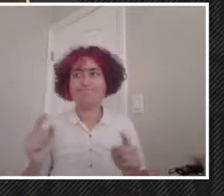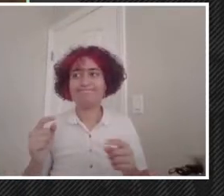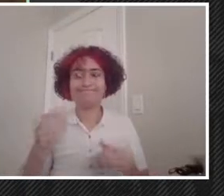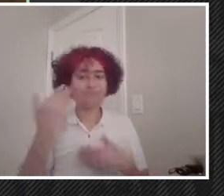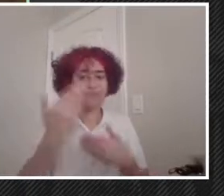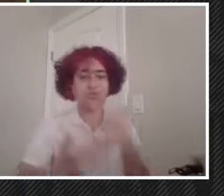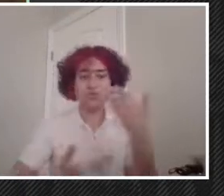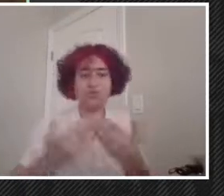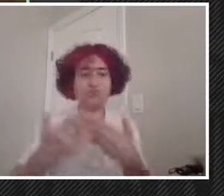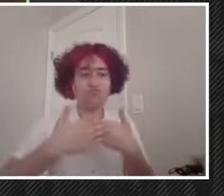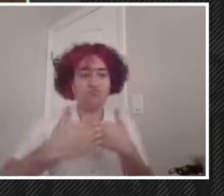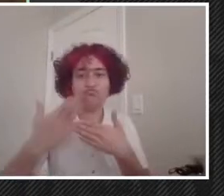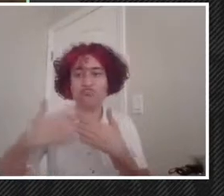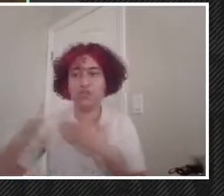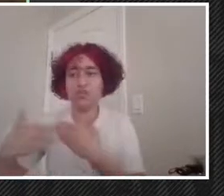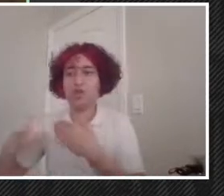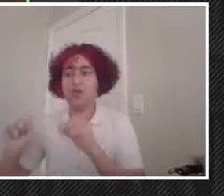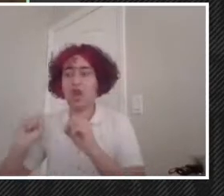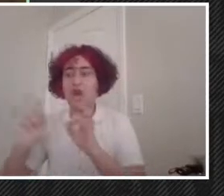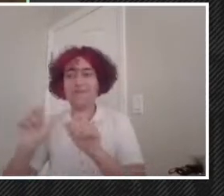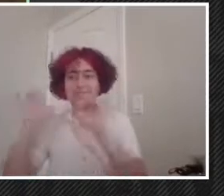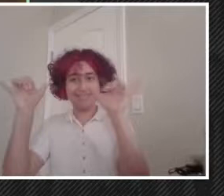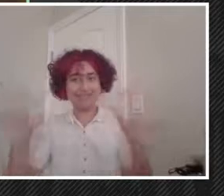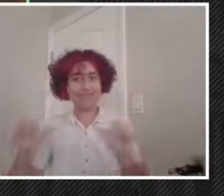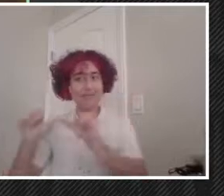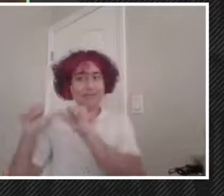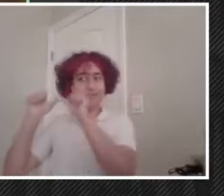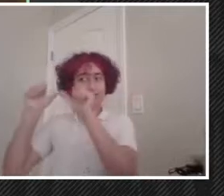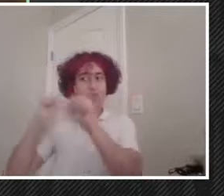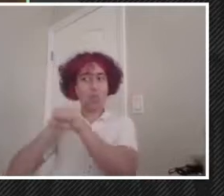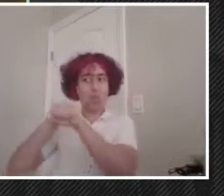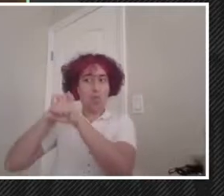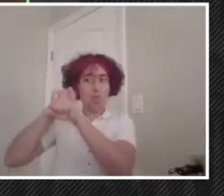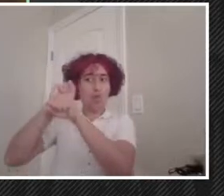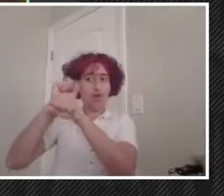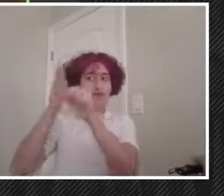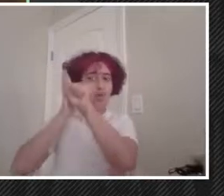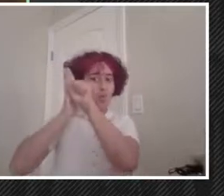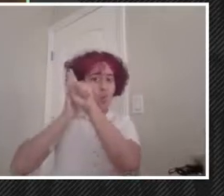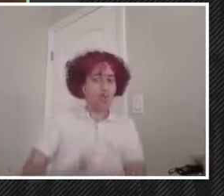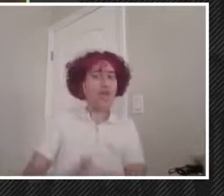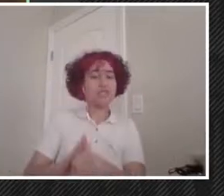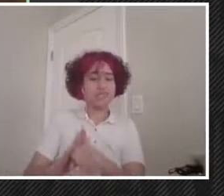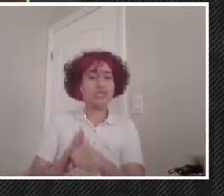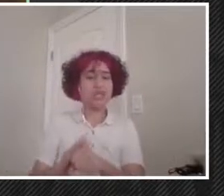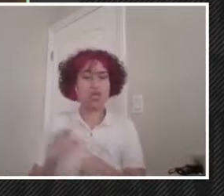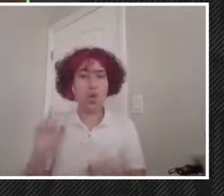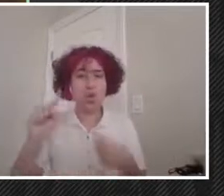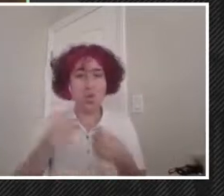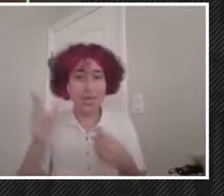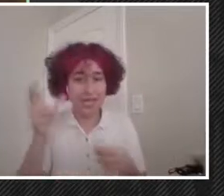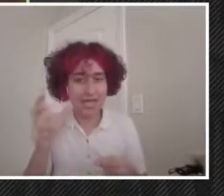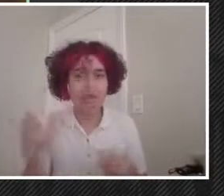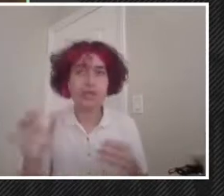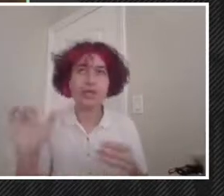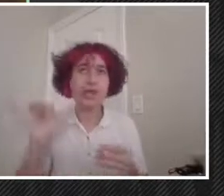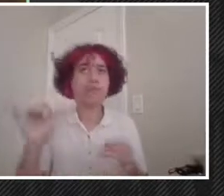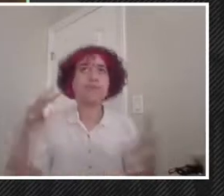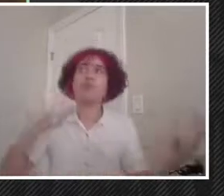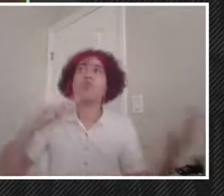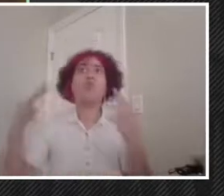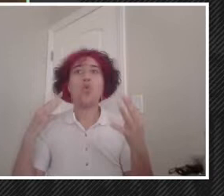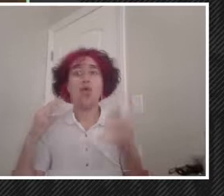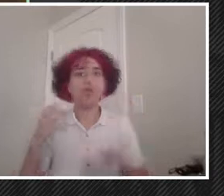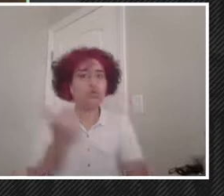system that remains, and that when we hear things like the war on drugs that is ongoing, that how that plays out through our